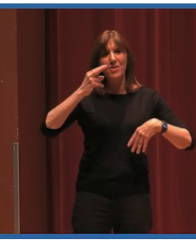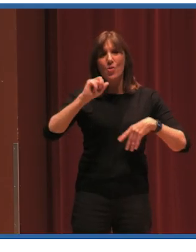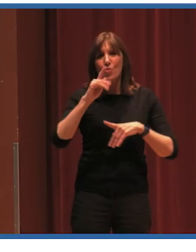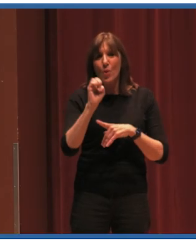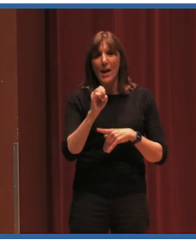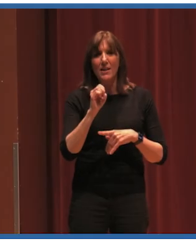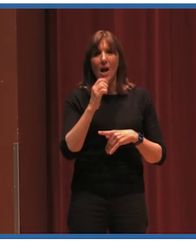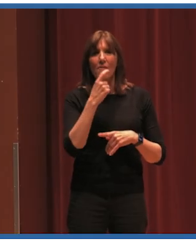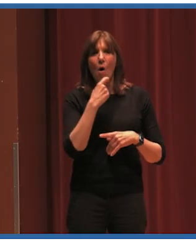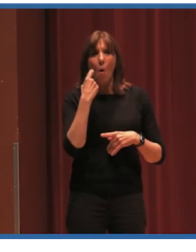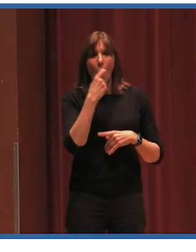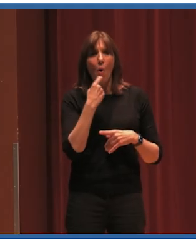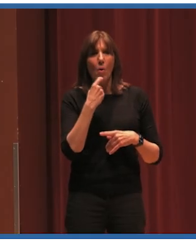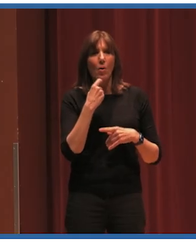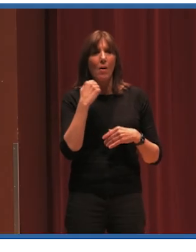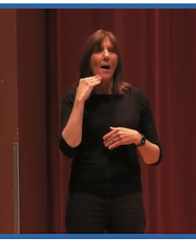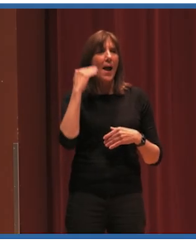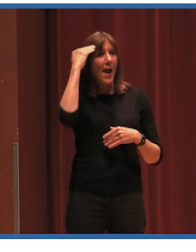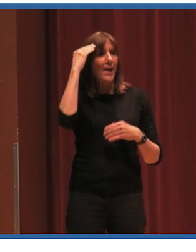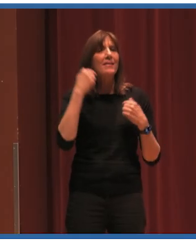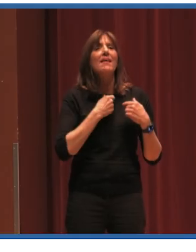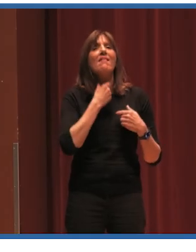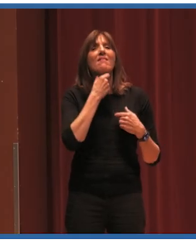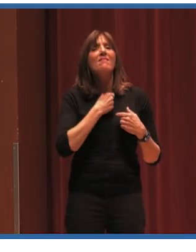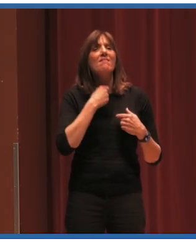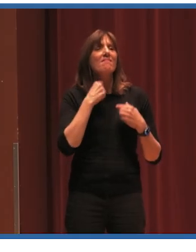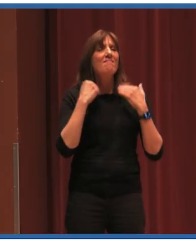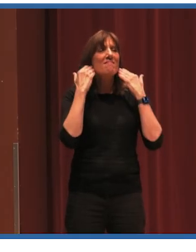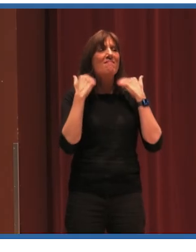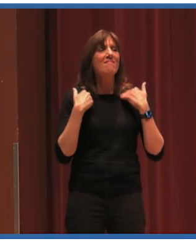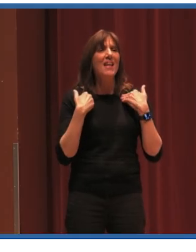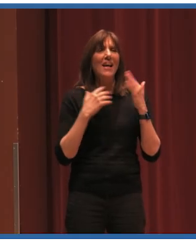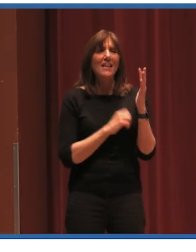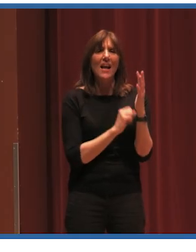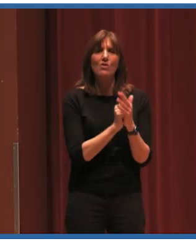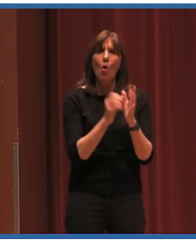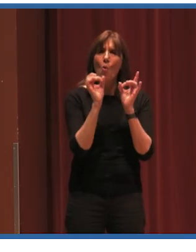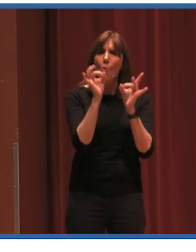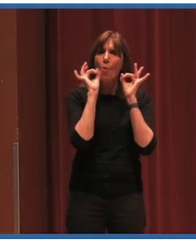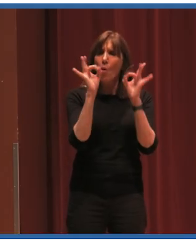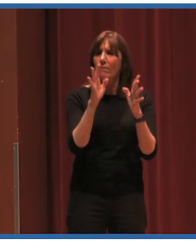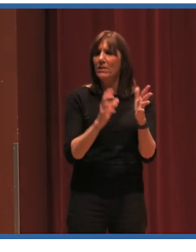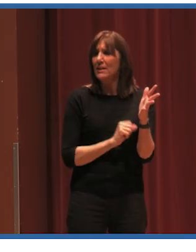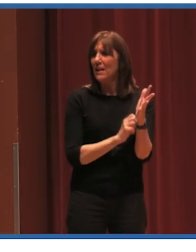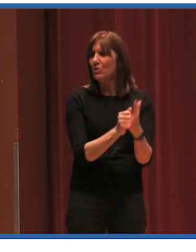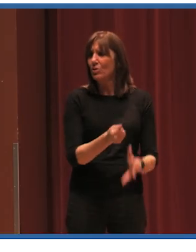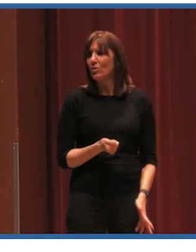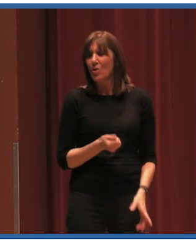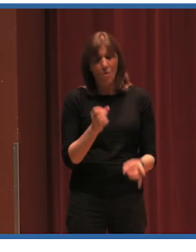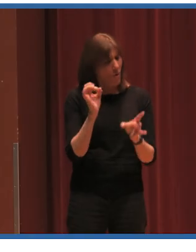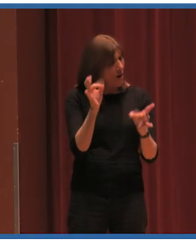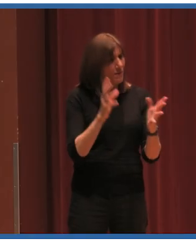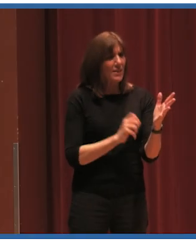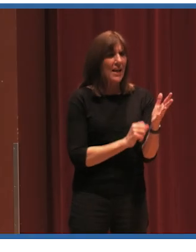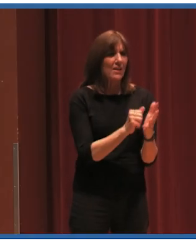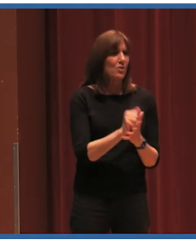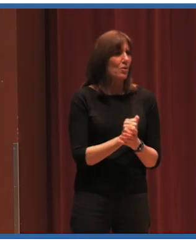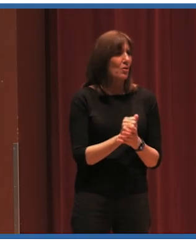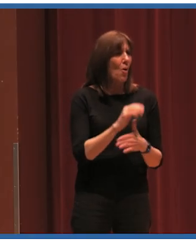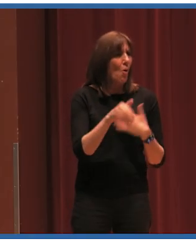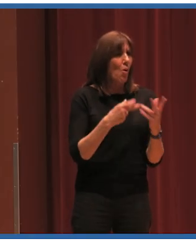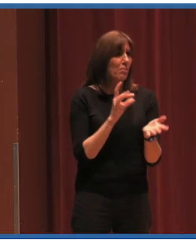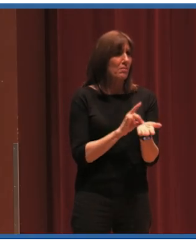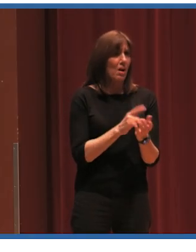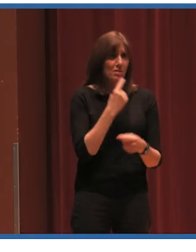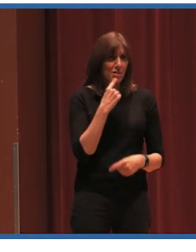the country. That's head and neck cancer. It's a terrible cancer. I'm sure Dr. Deming and all the providers in here could tell